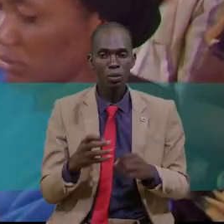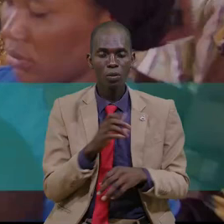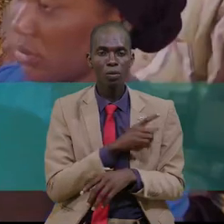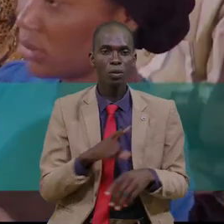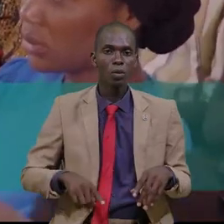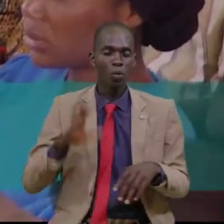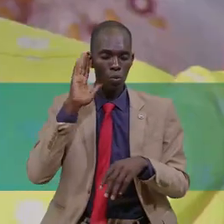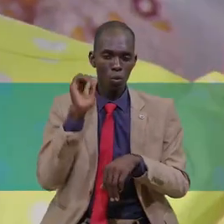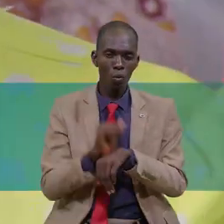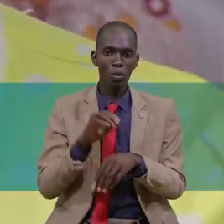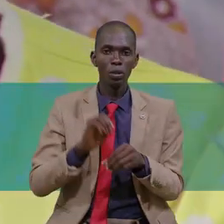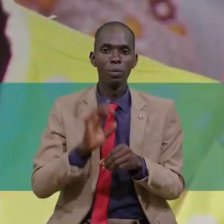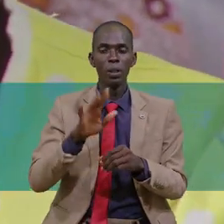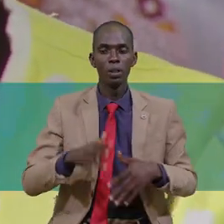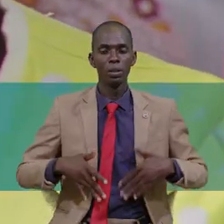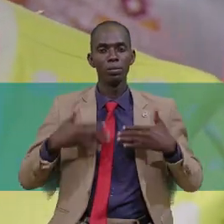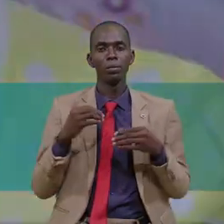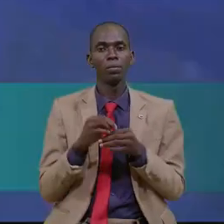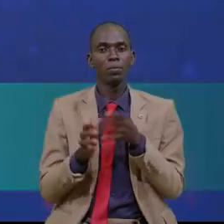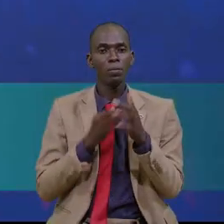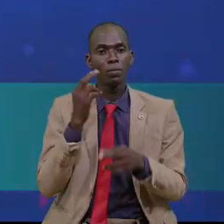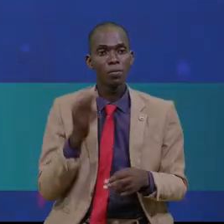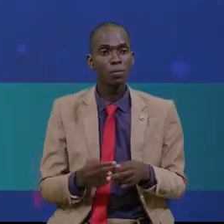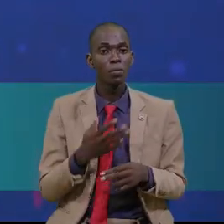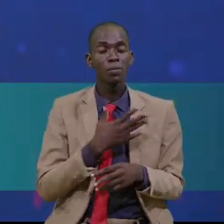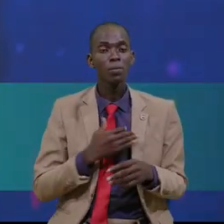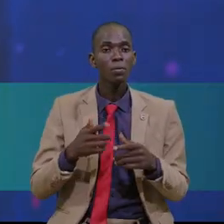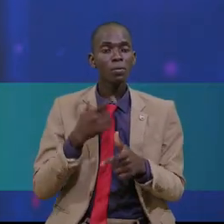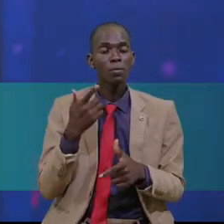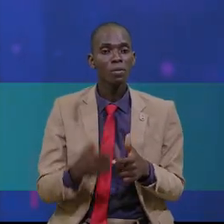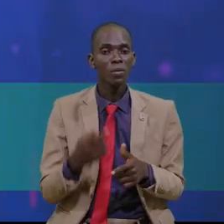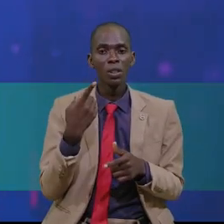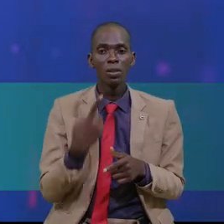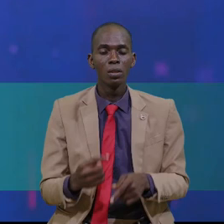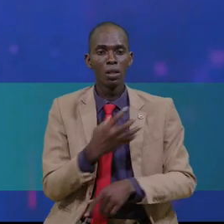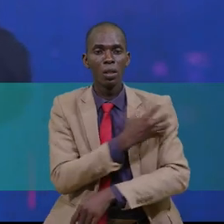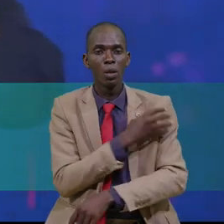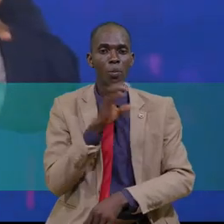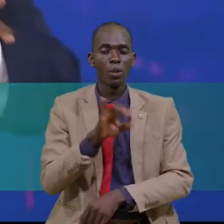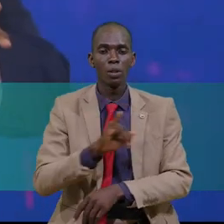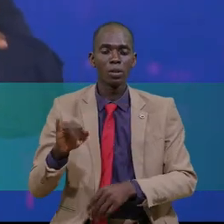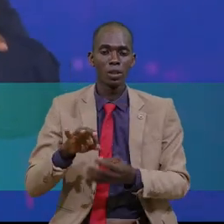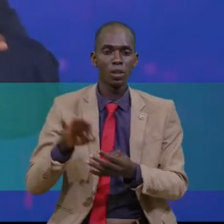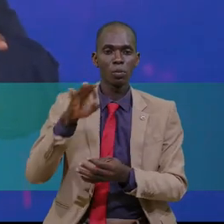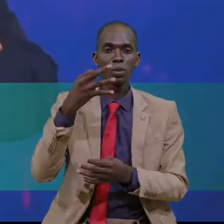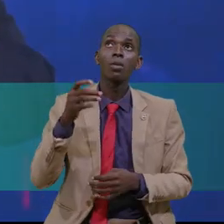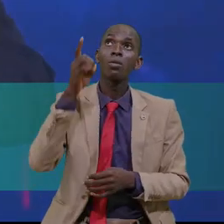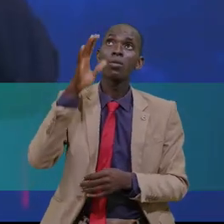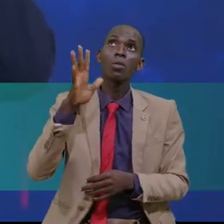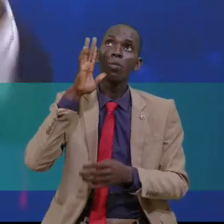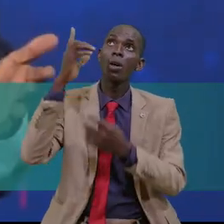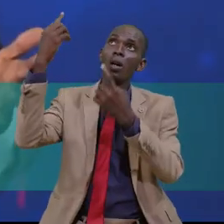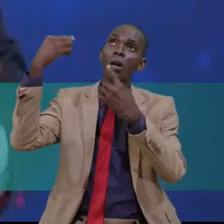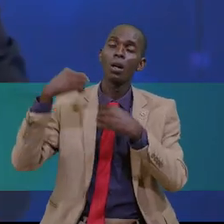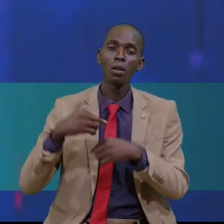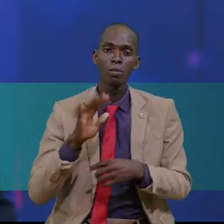life in Jesus' name. And then the empowering spirit of God will come in your life.